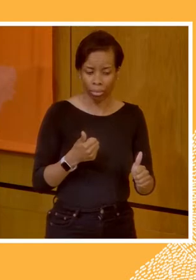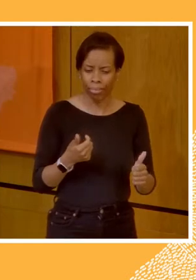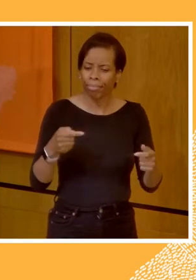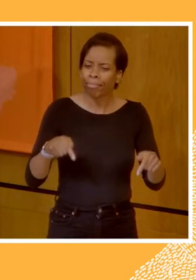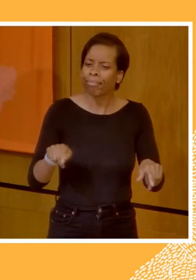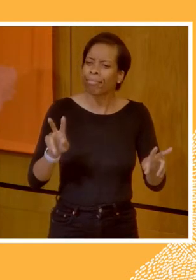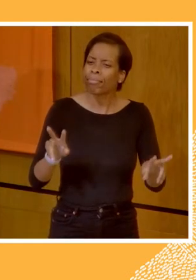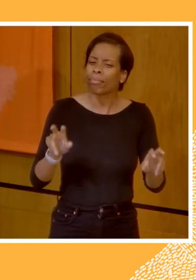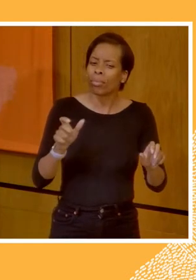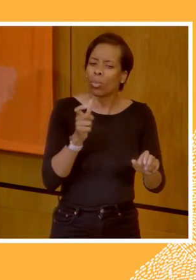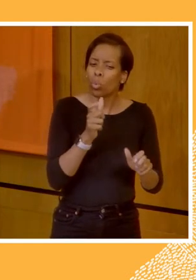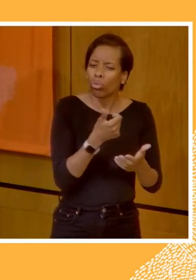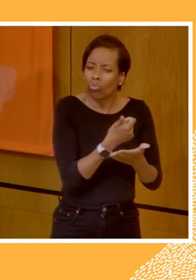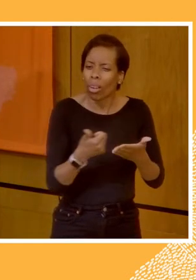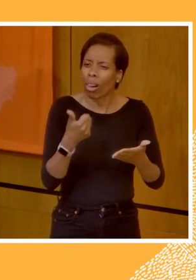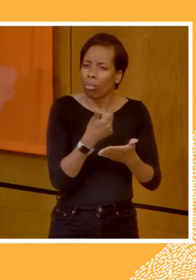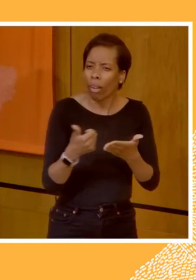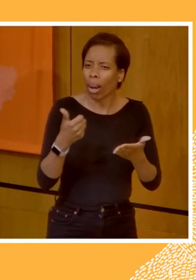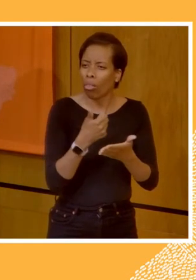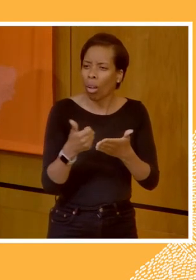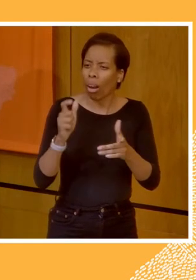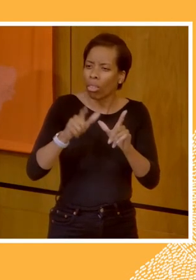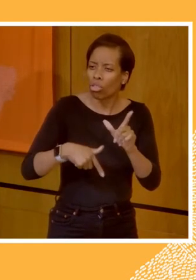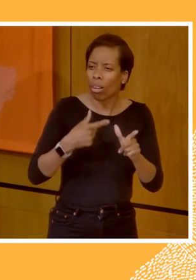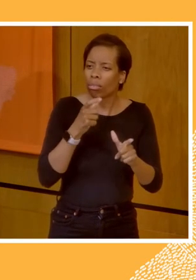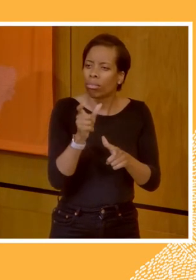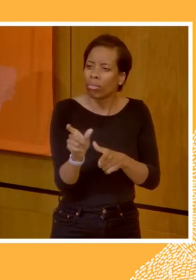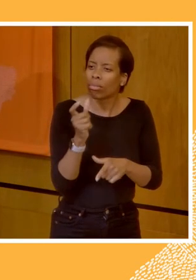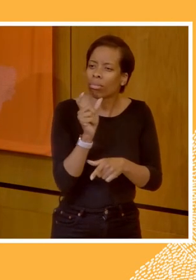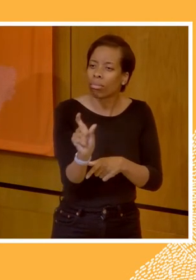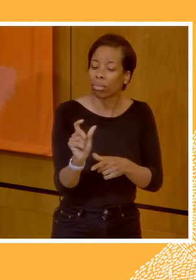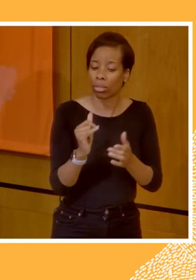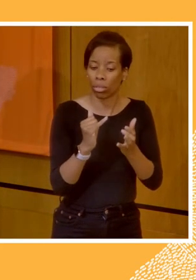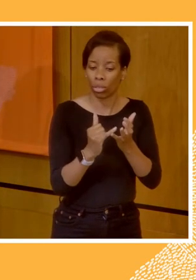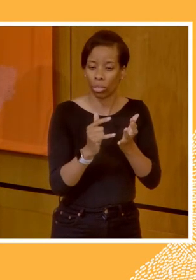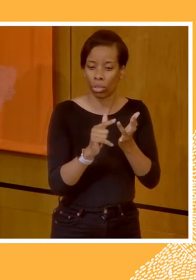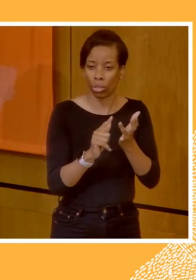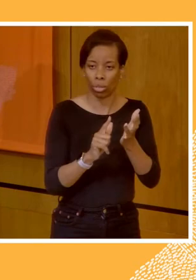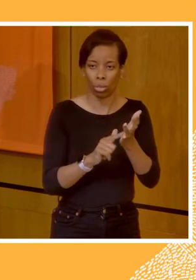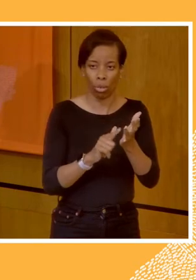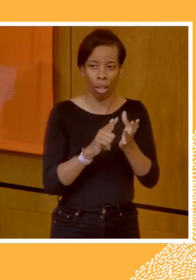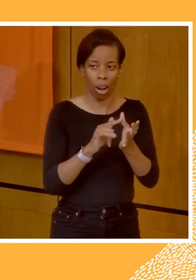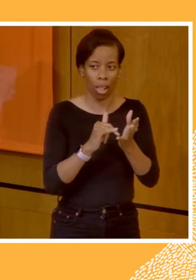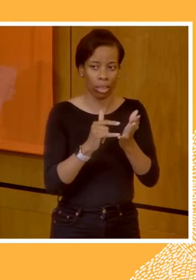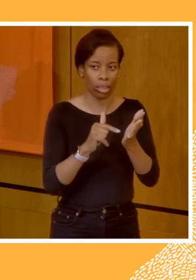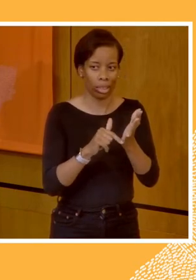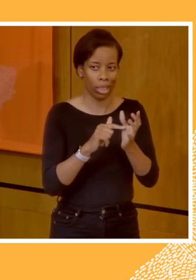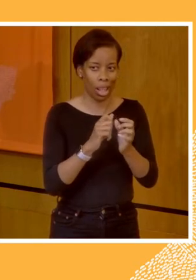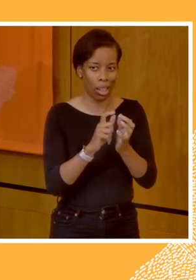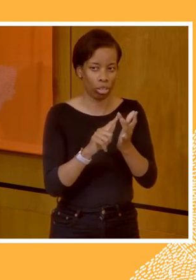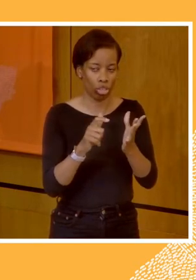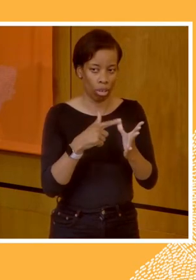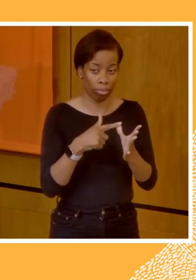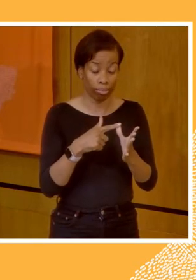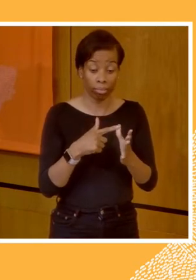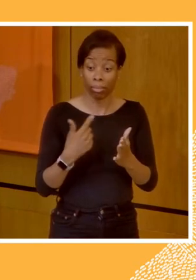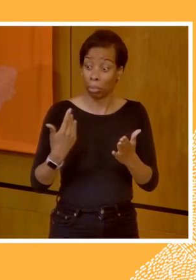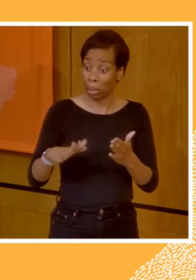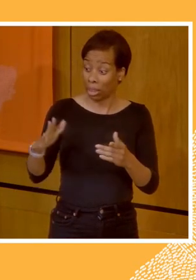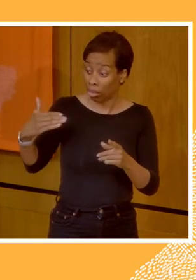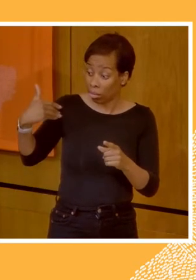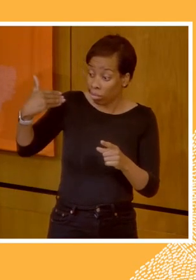the hubs presented in the Land Body Ecologies team. So we have episodes on Kenya, on